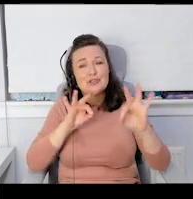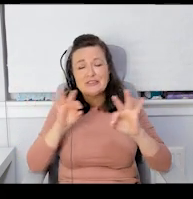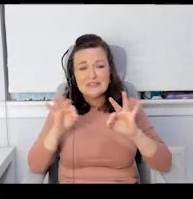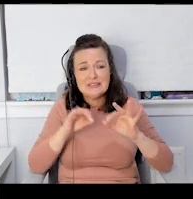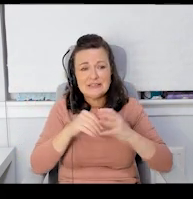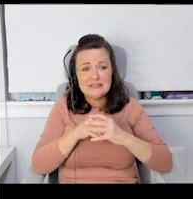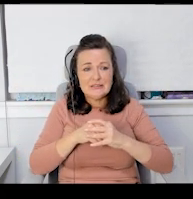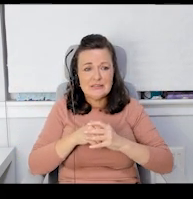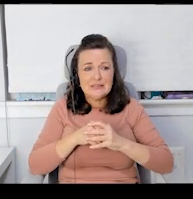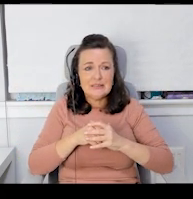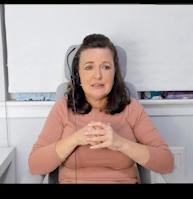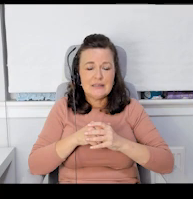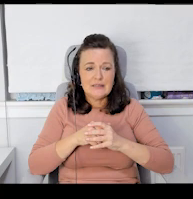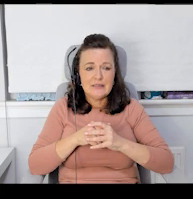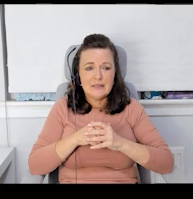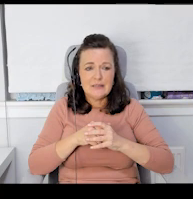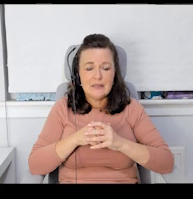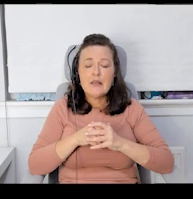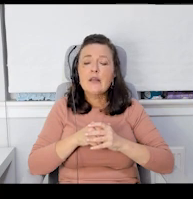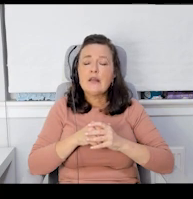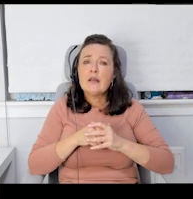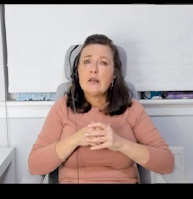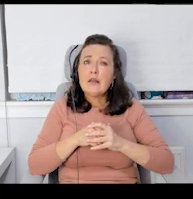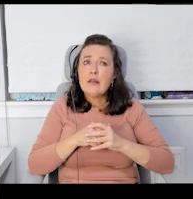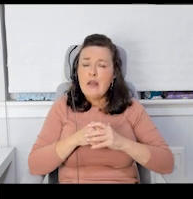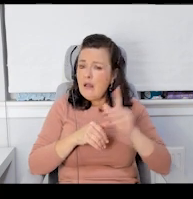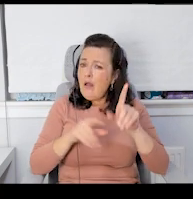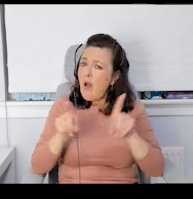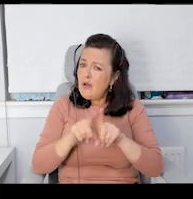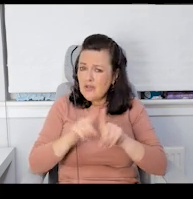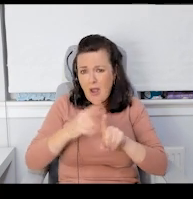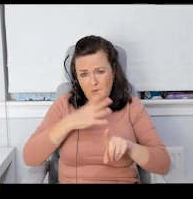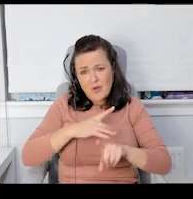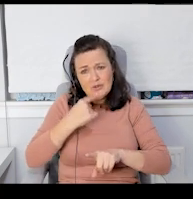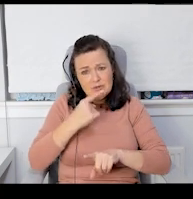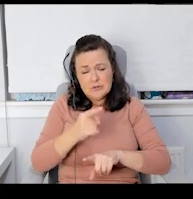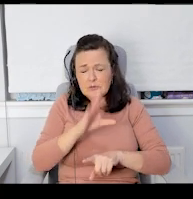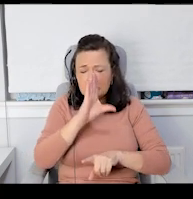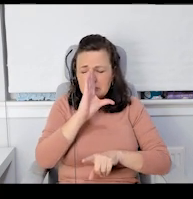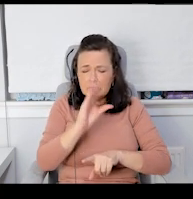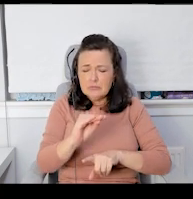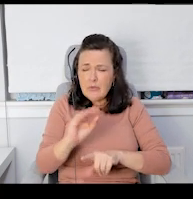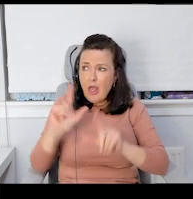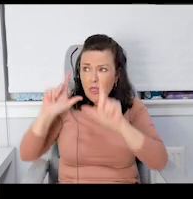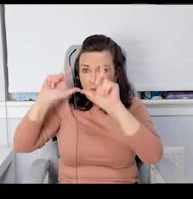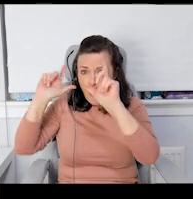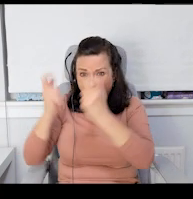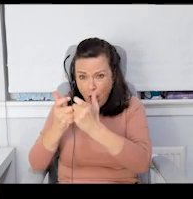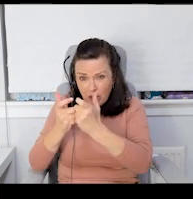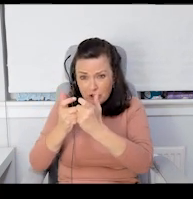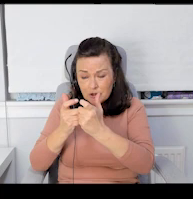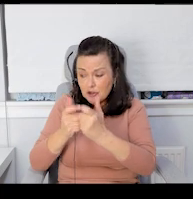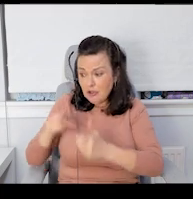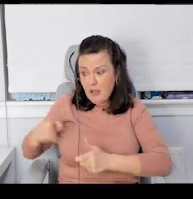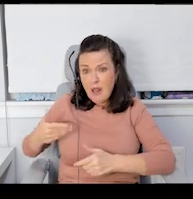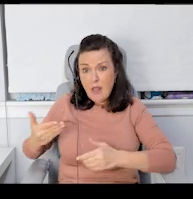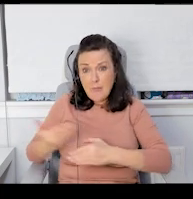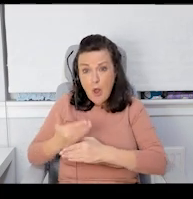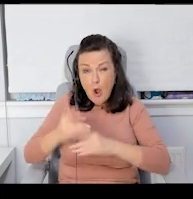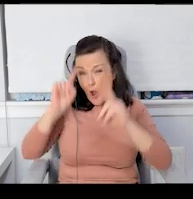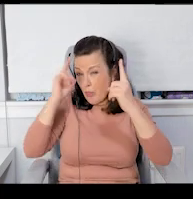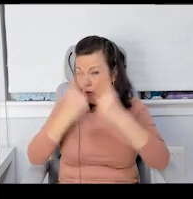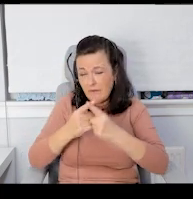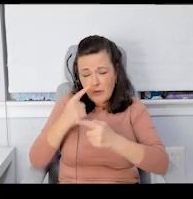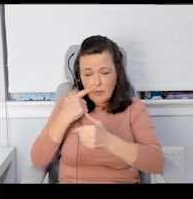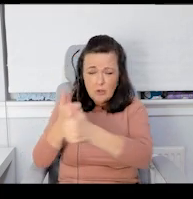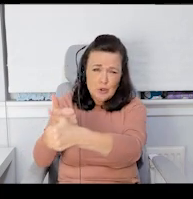yourself. Like you're fully supported, like by both the college and your employer. So they'll work together to make the best